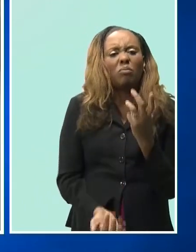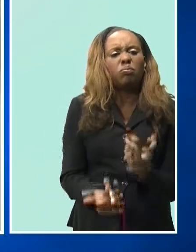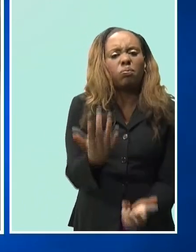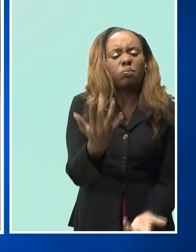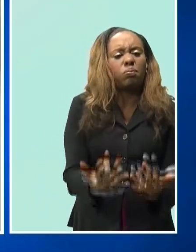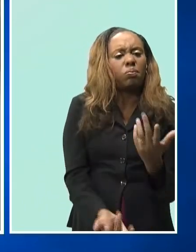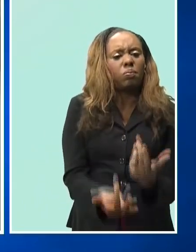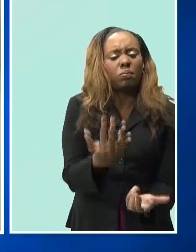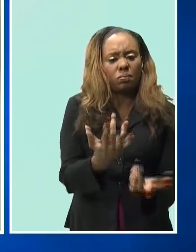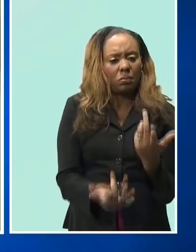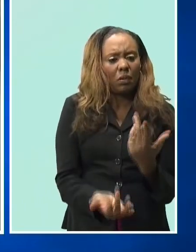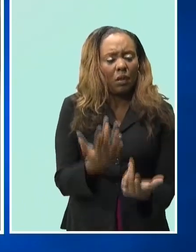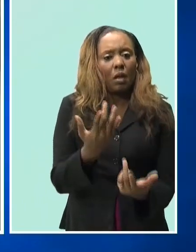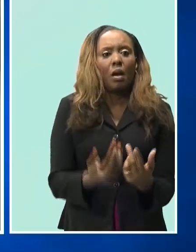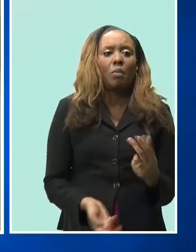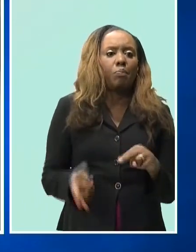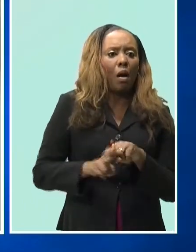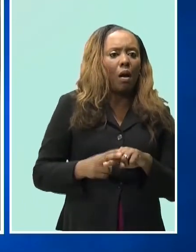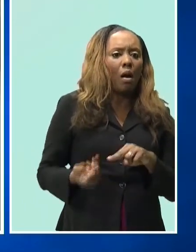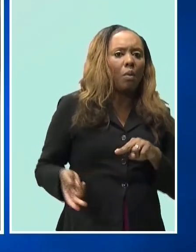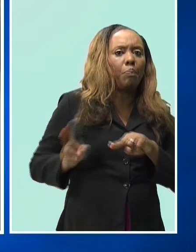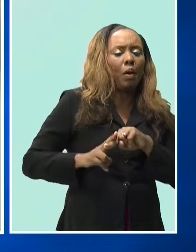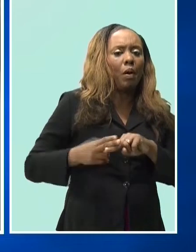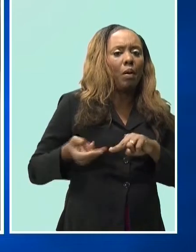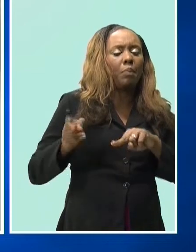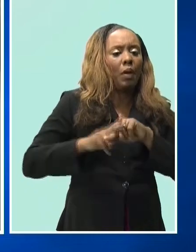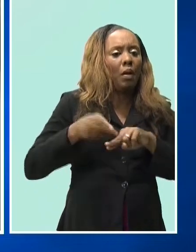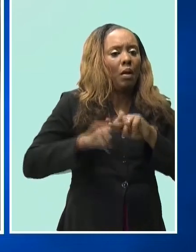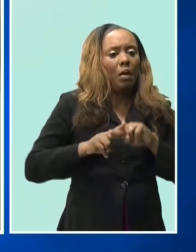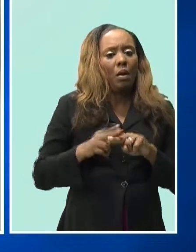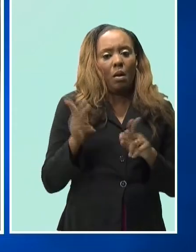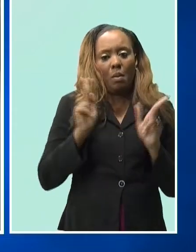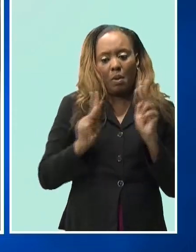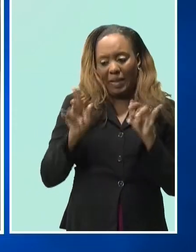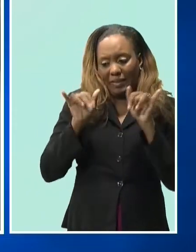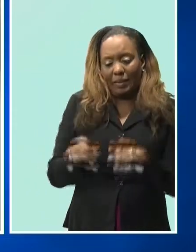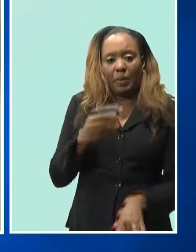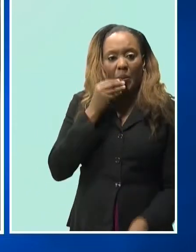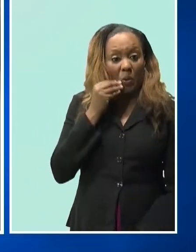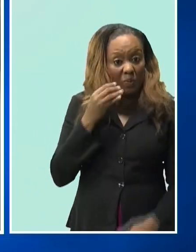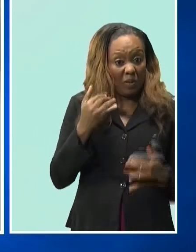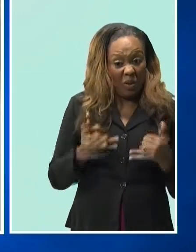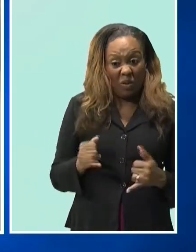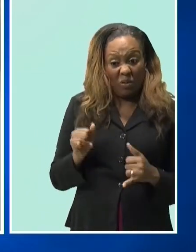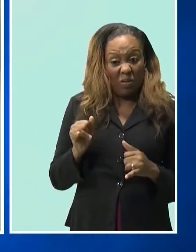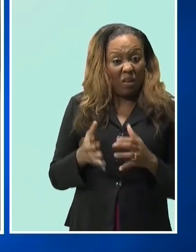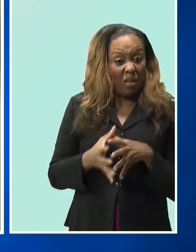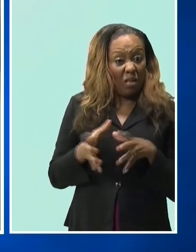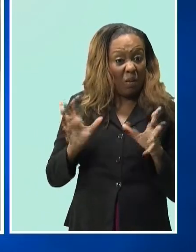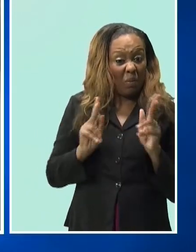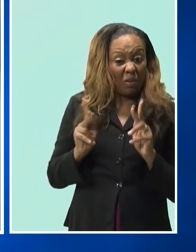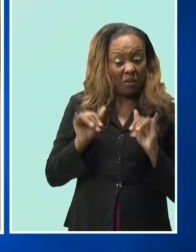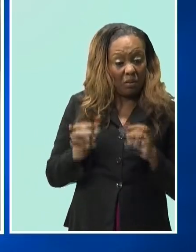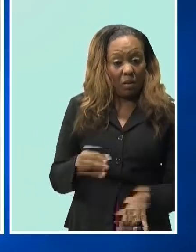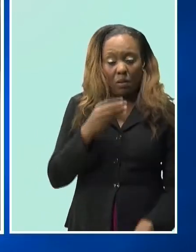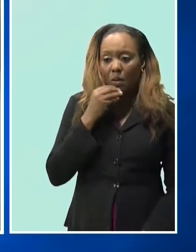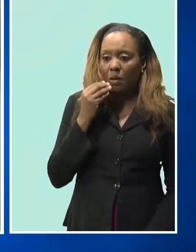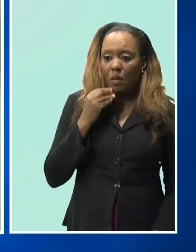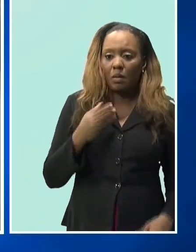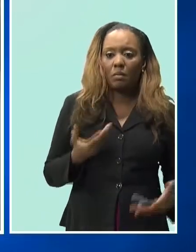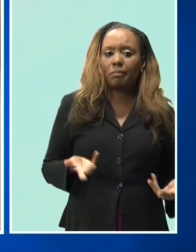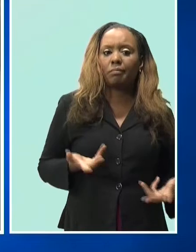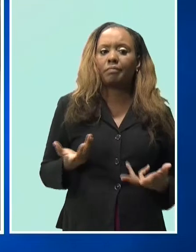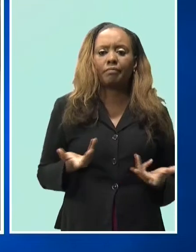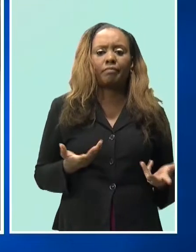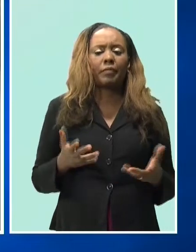has apparently increased since the institution of the curfew, with more people being at home and perhaps clearing